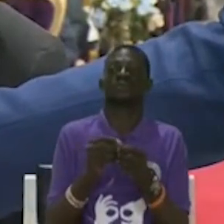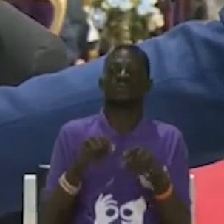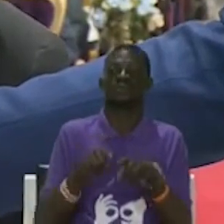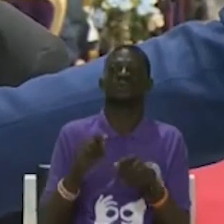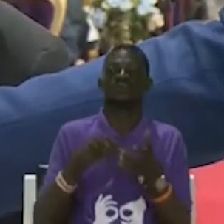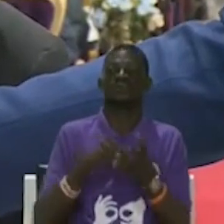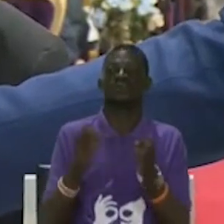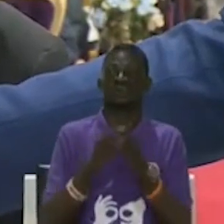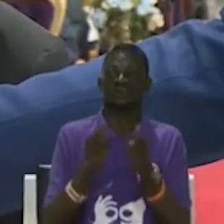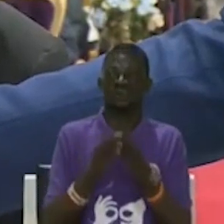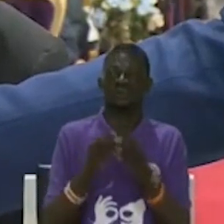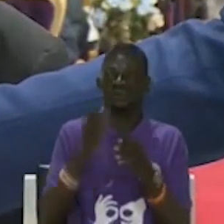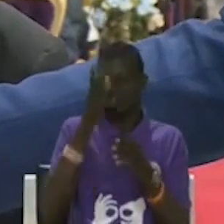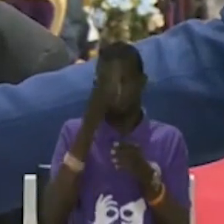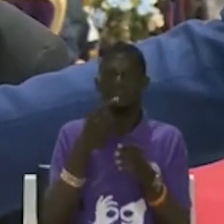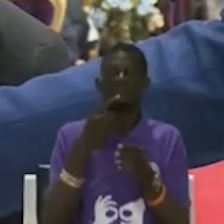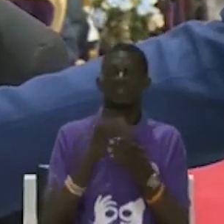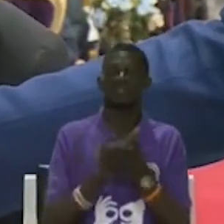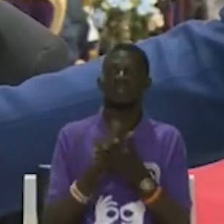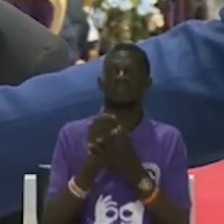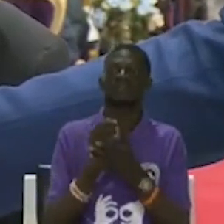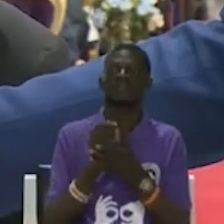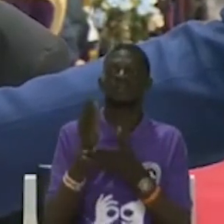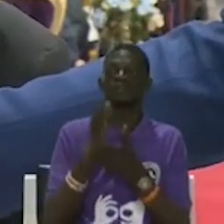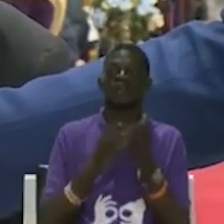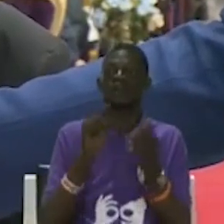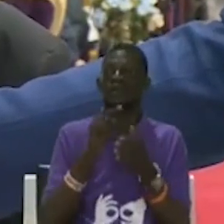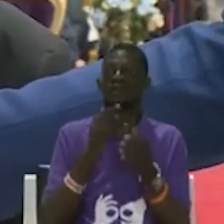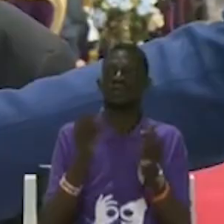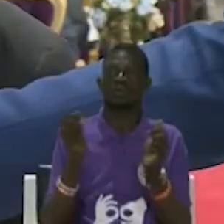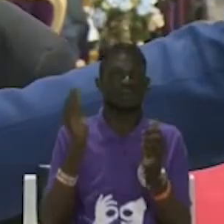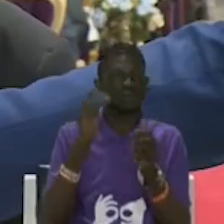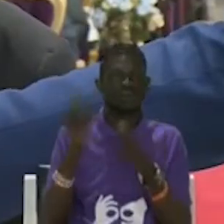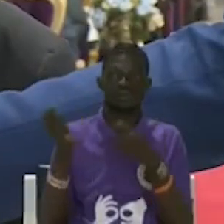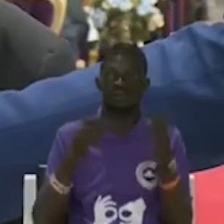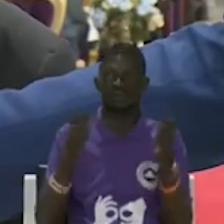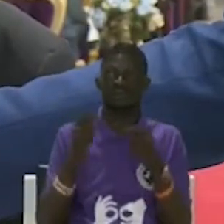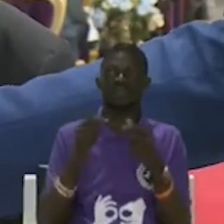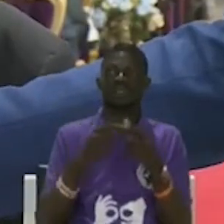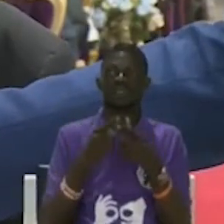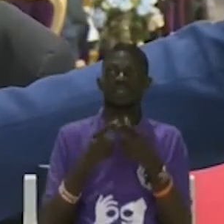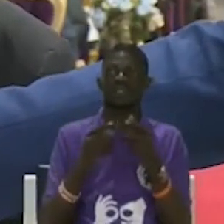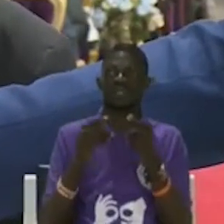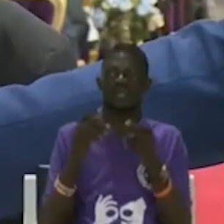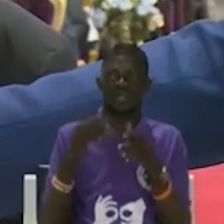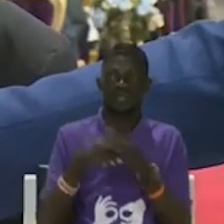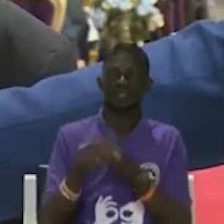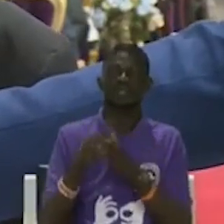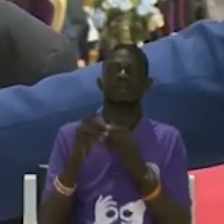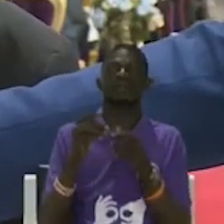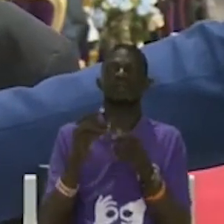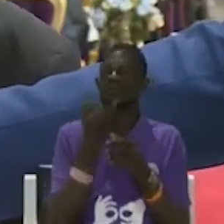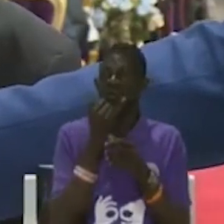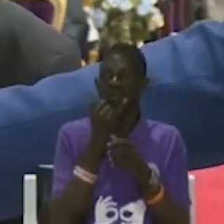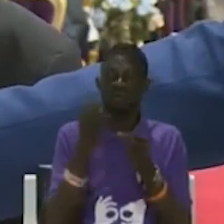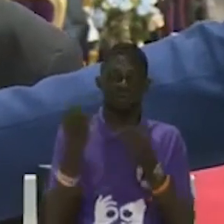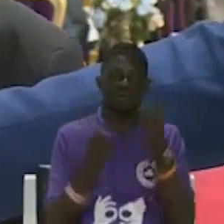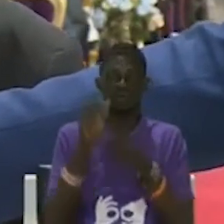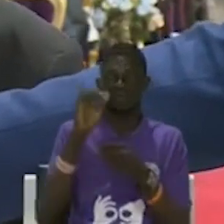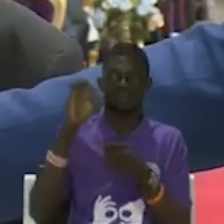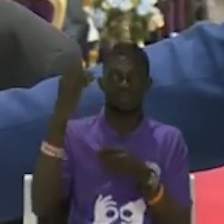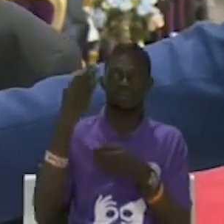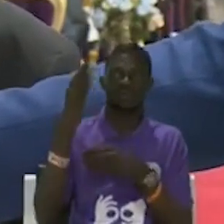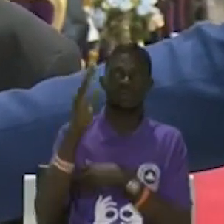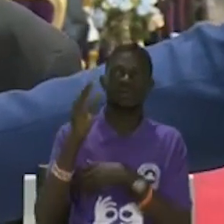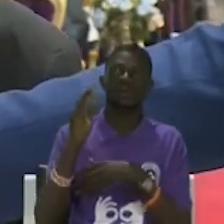convention, that Daddy said that there is someone who will dominate. And I enter one chance. But by the grace of God,